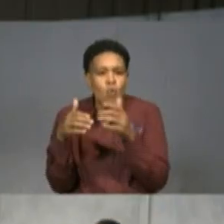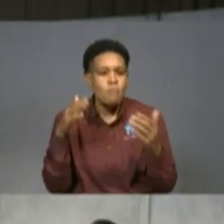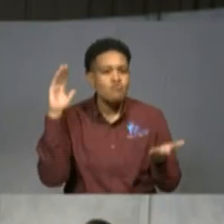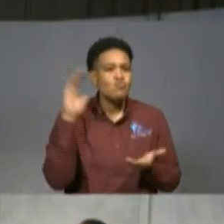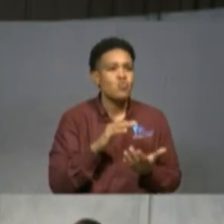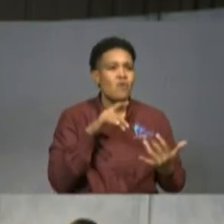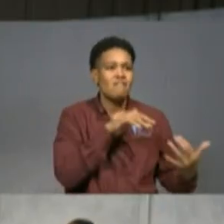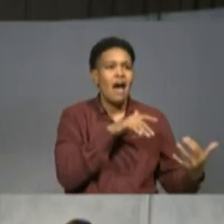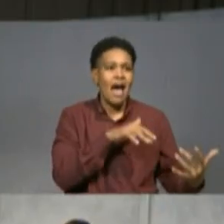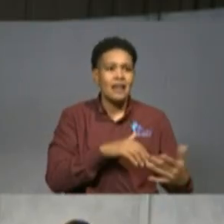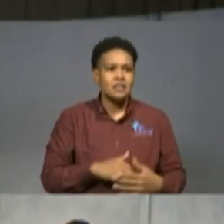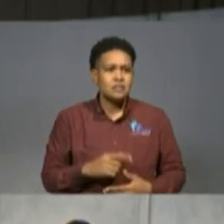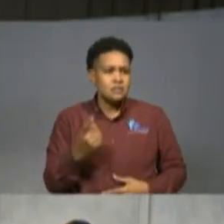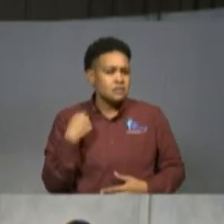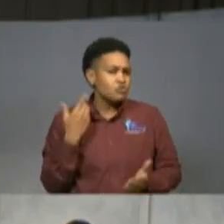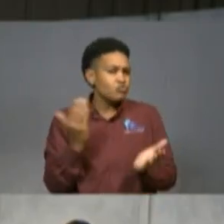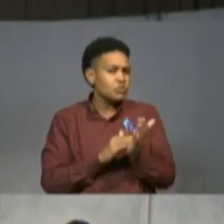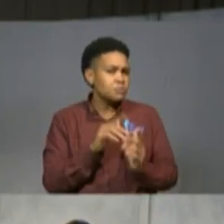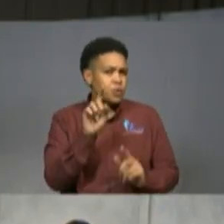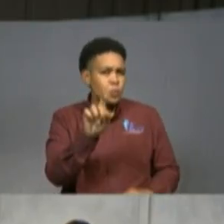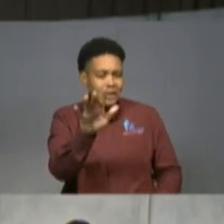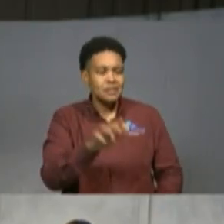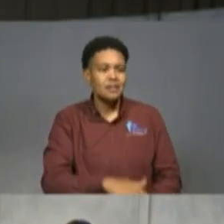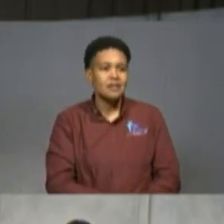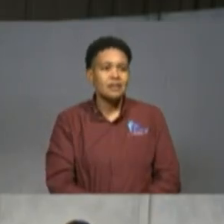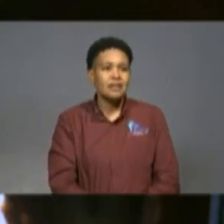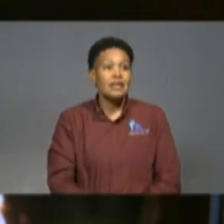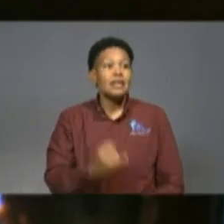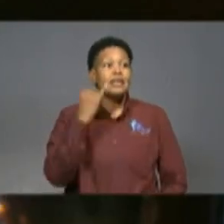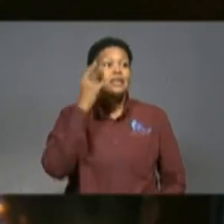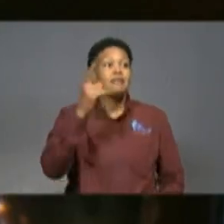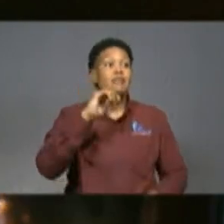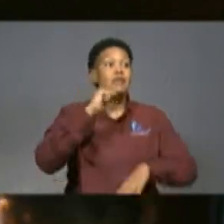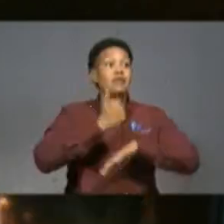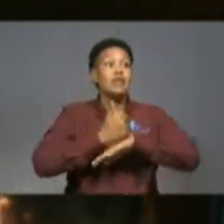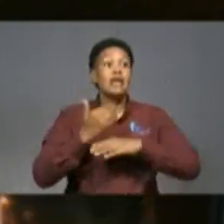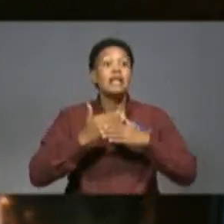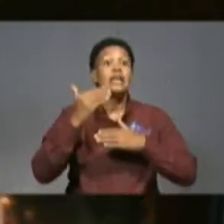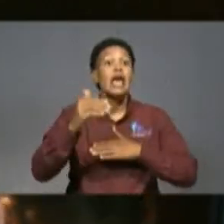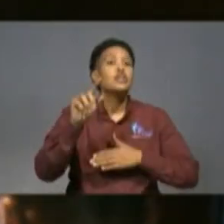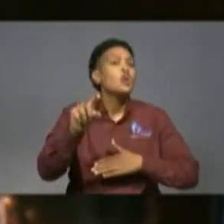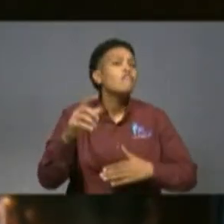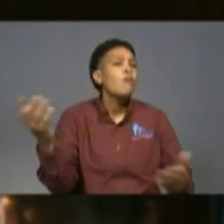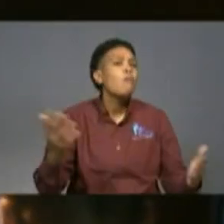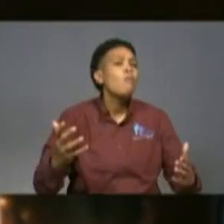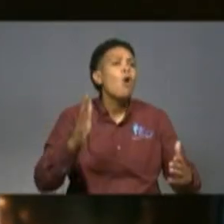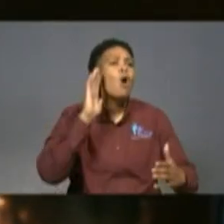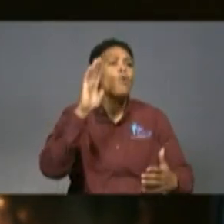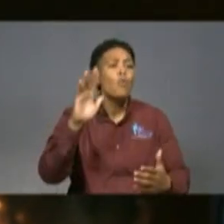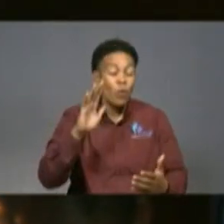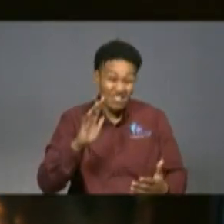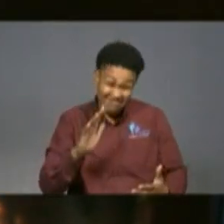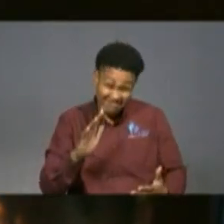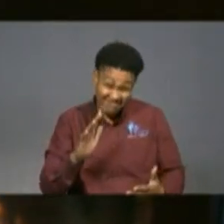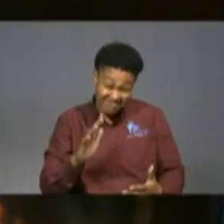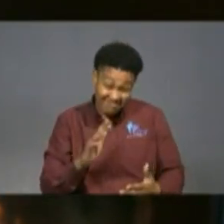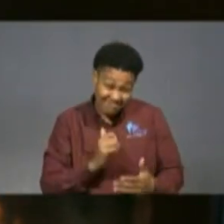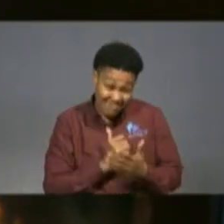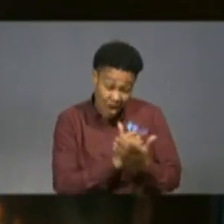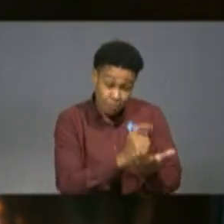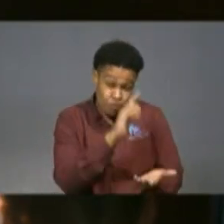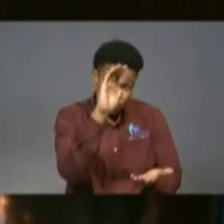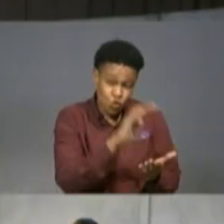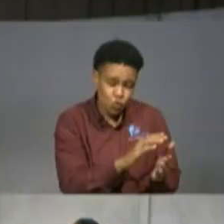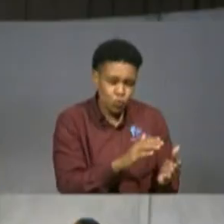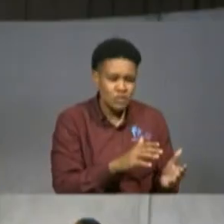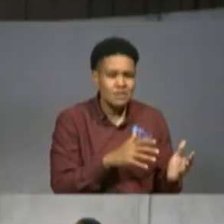Can you repeat the question, please? It says if you form the next government, what will be done to reduce violence against marginalized groups?